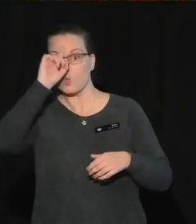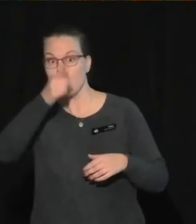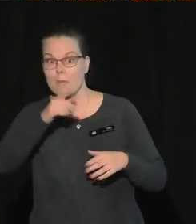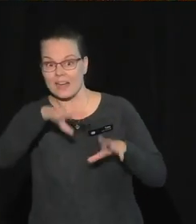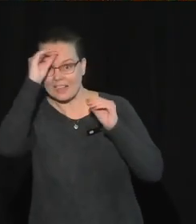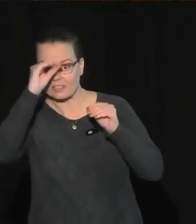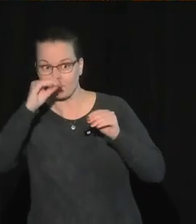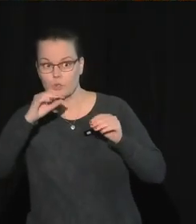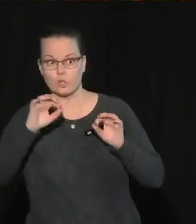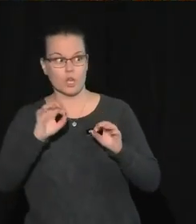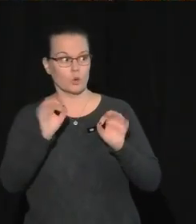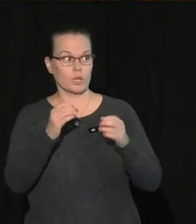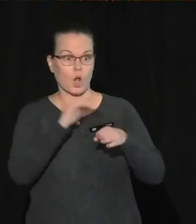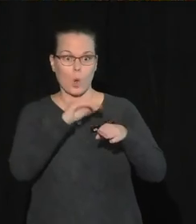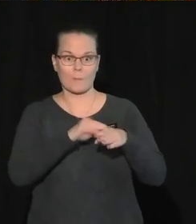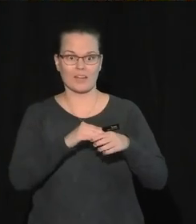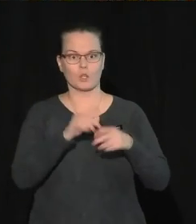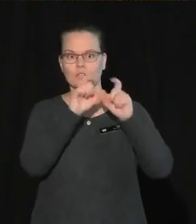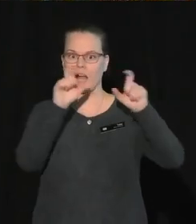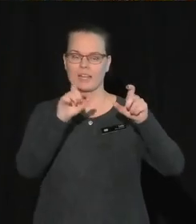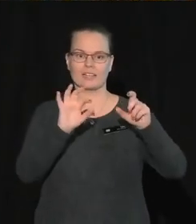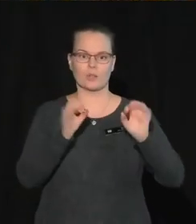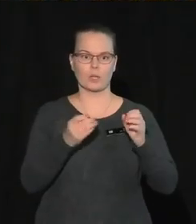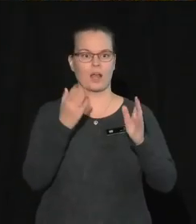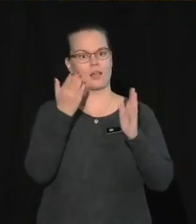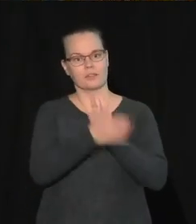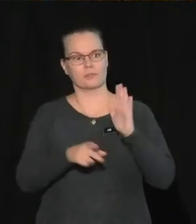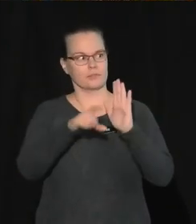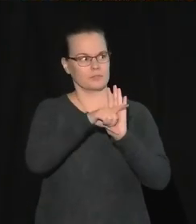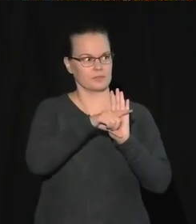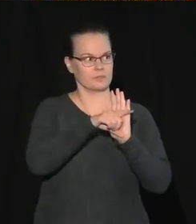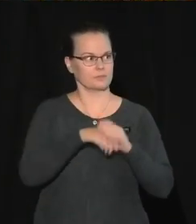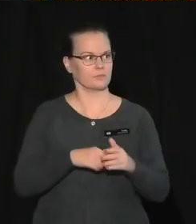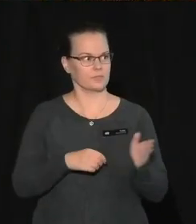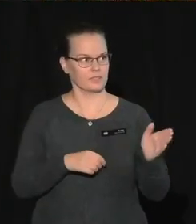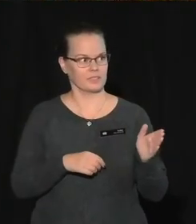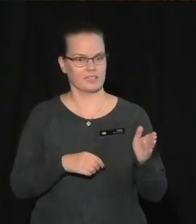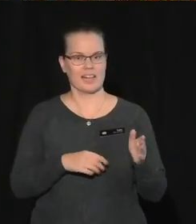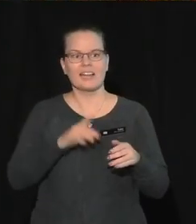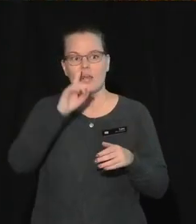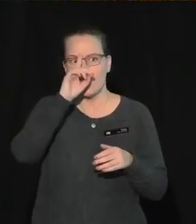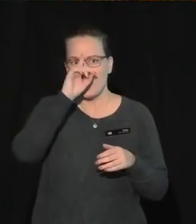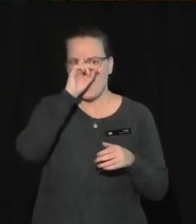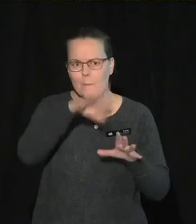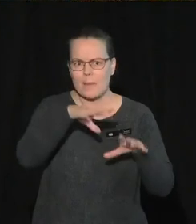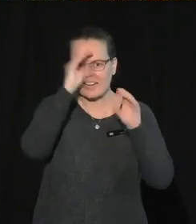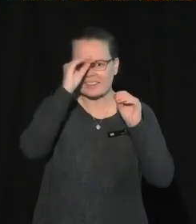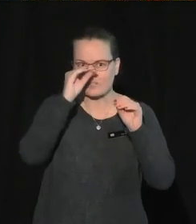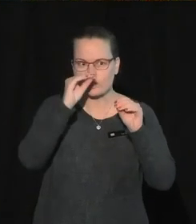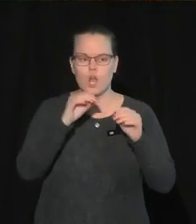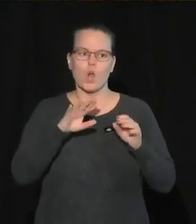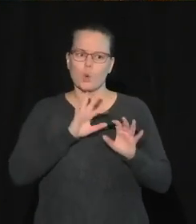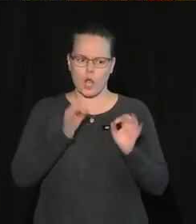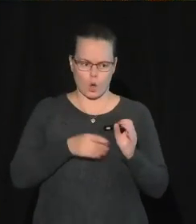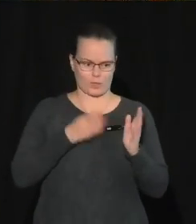Yes. That understandability. understandability, that it's